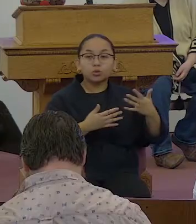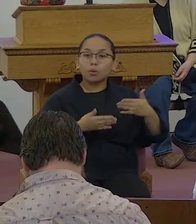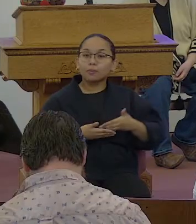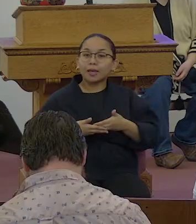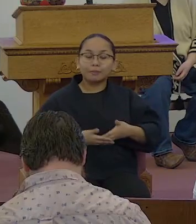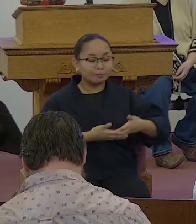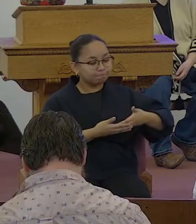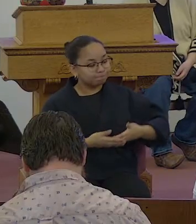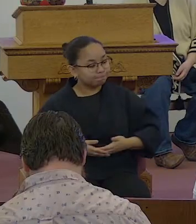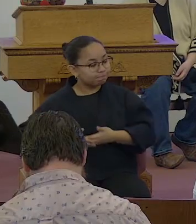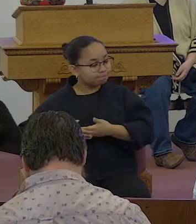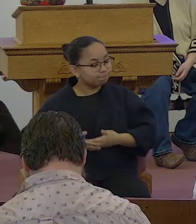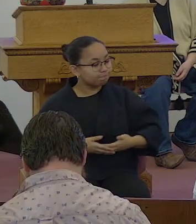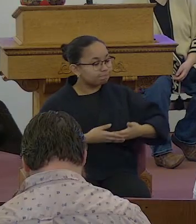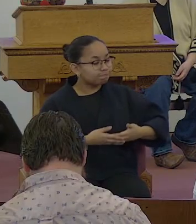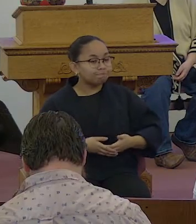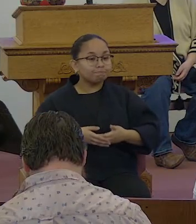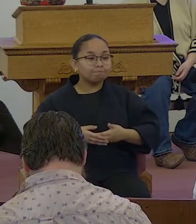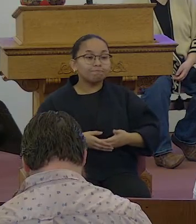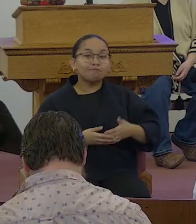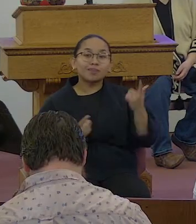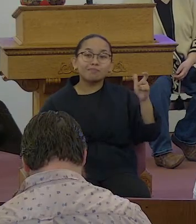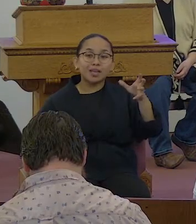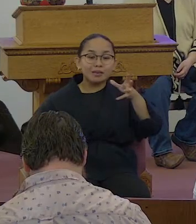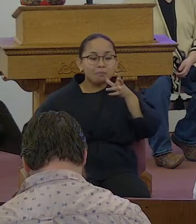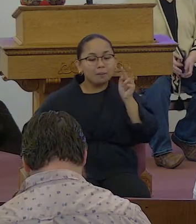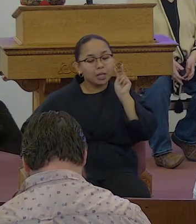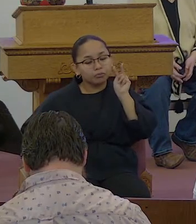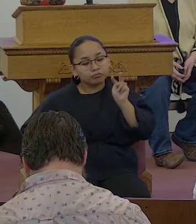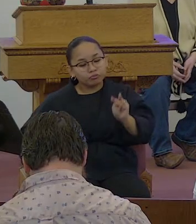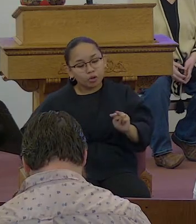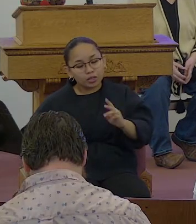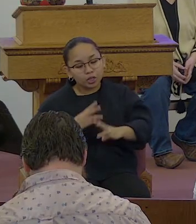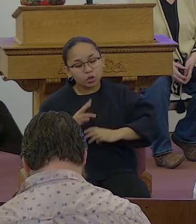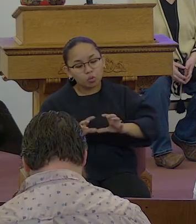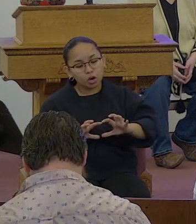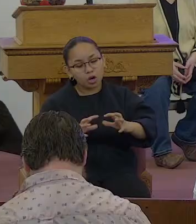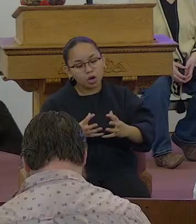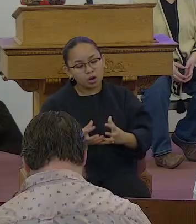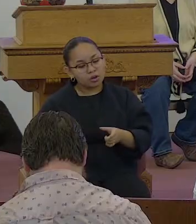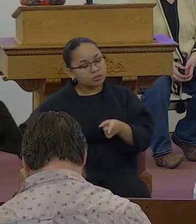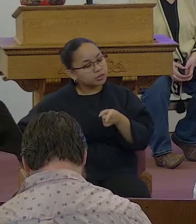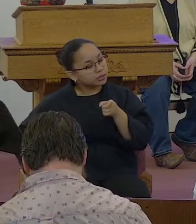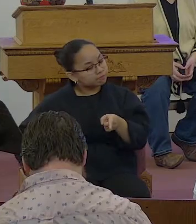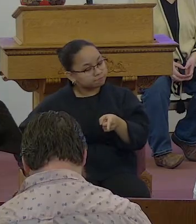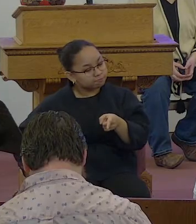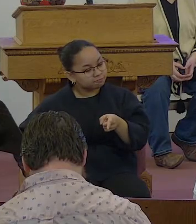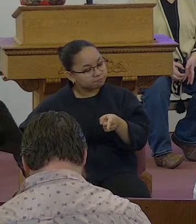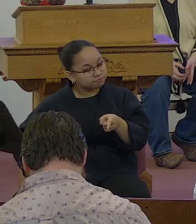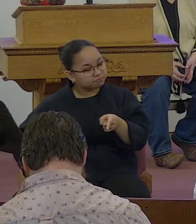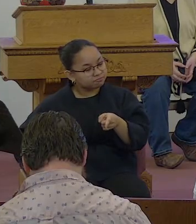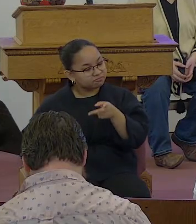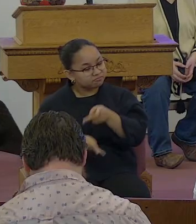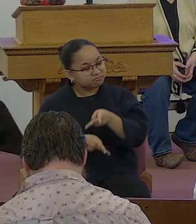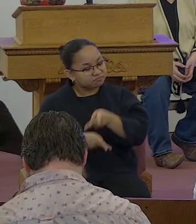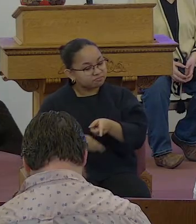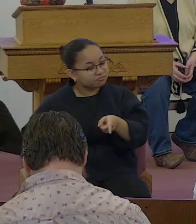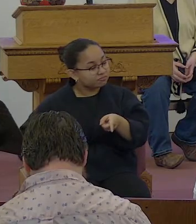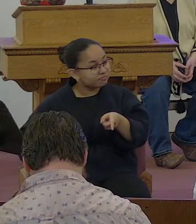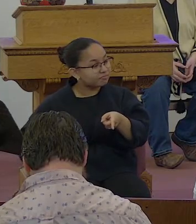sleep, Big Mama looks down and says, "Better straighten up down there."